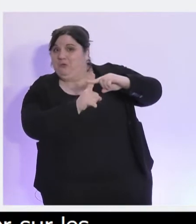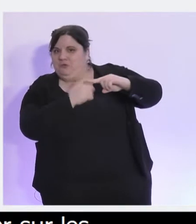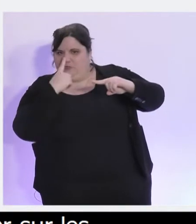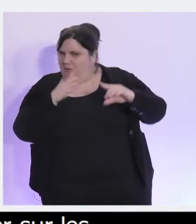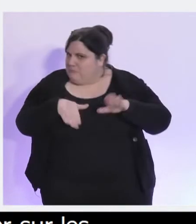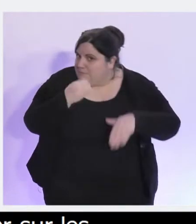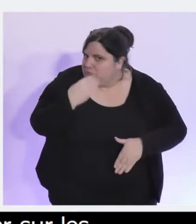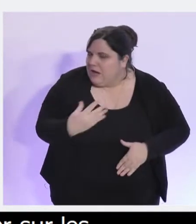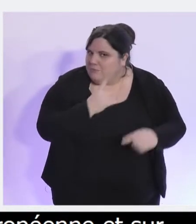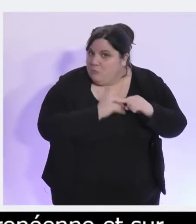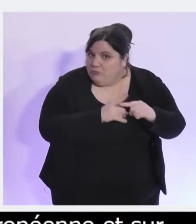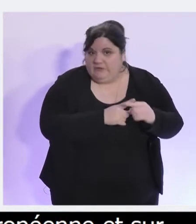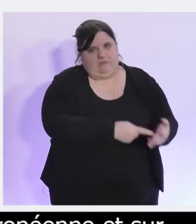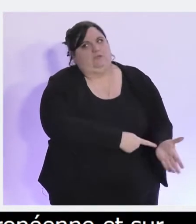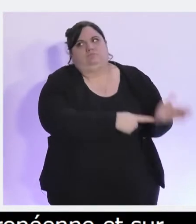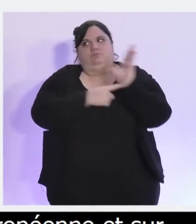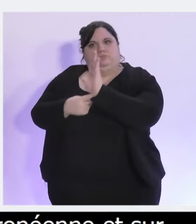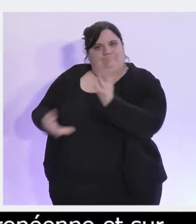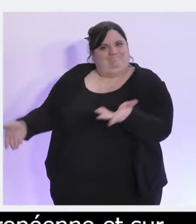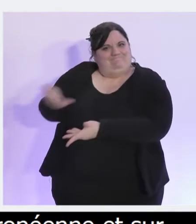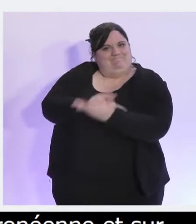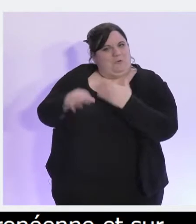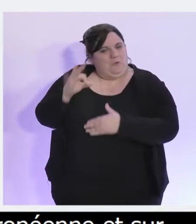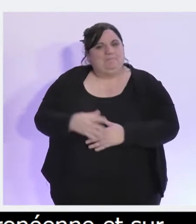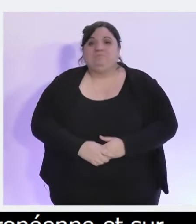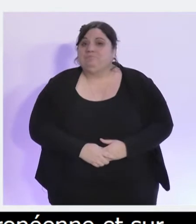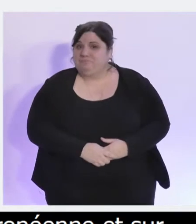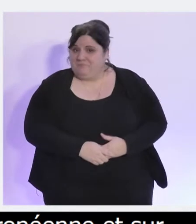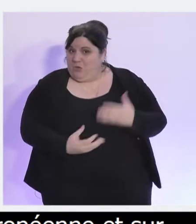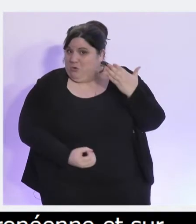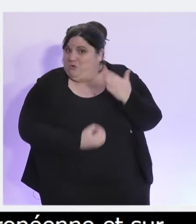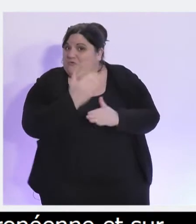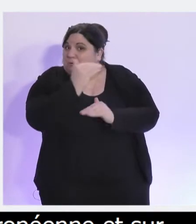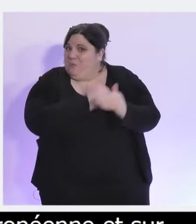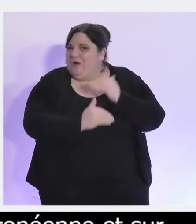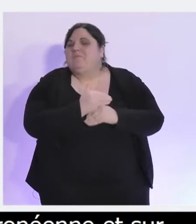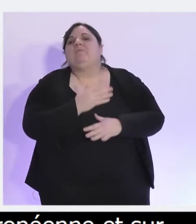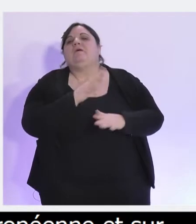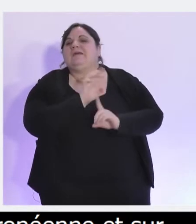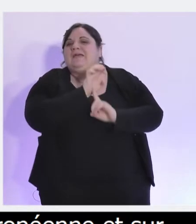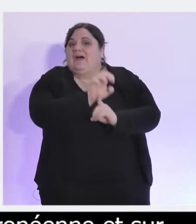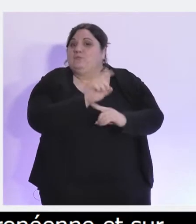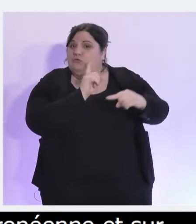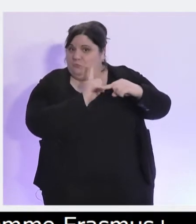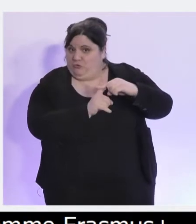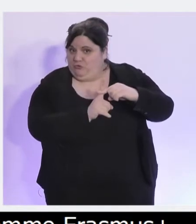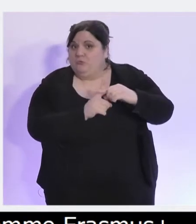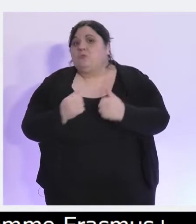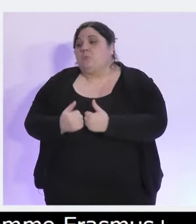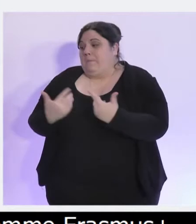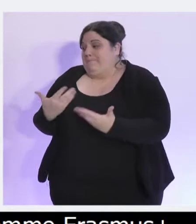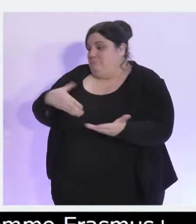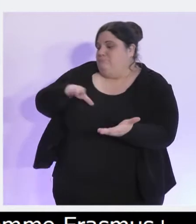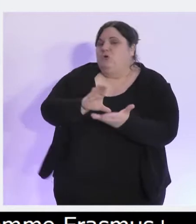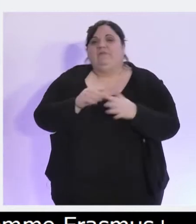program. So it has a specific budget, 26 million. The new Erasmus Plus program is much more inclusive,